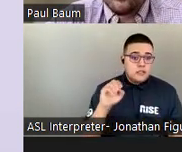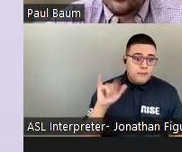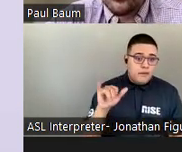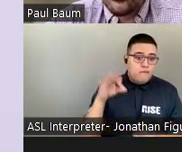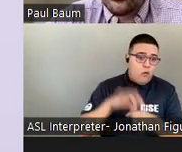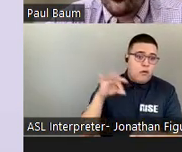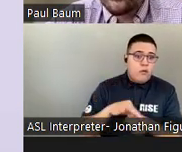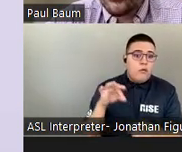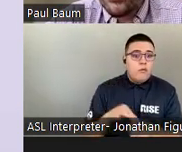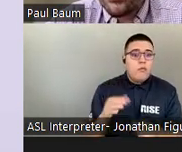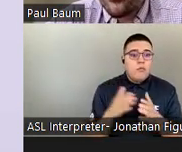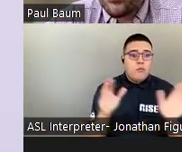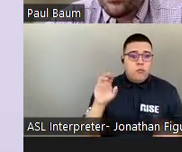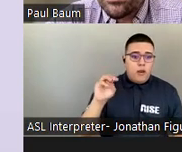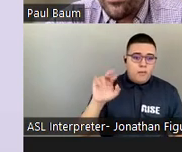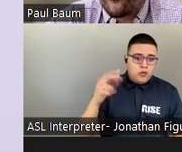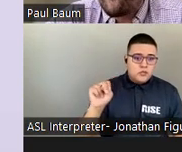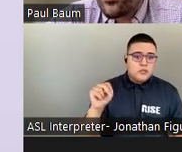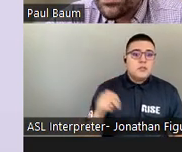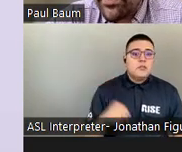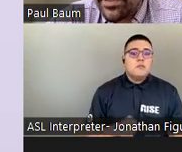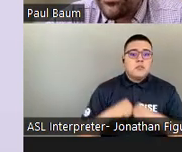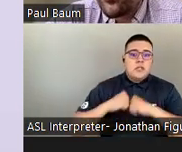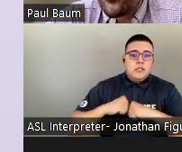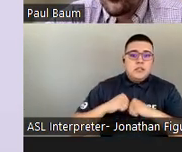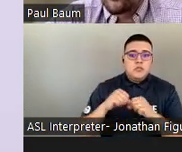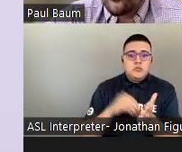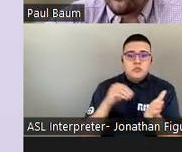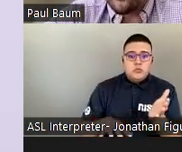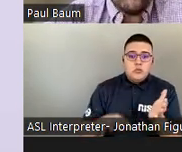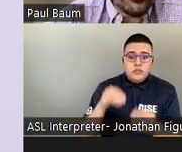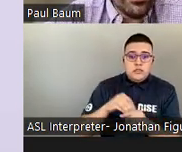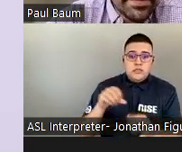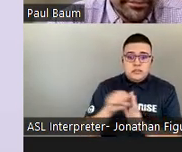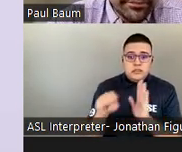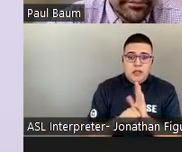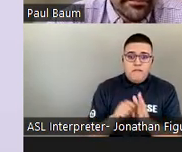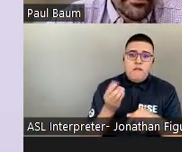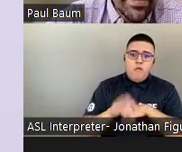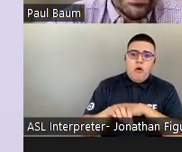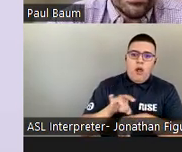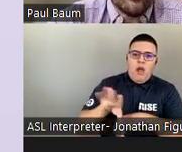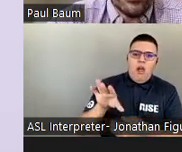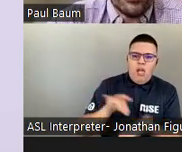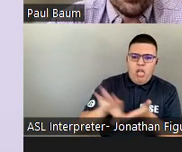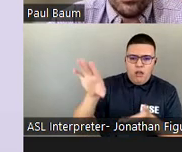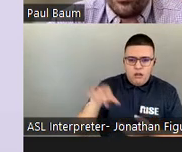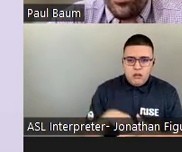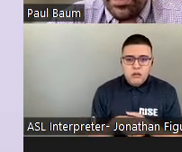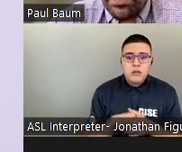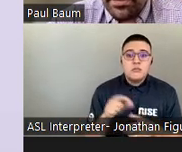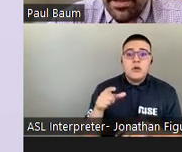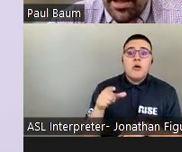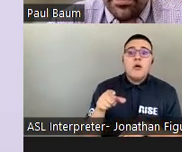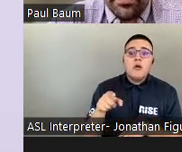pass legislation protecting students in the state from forced outing. Governor Gavin Newsom is expected to sign the